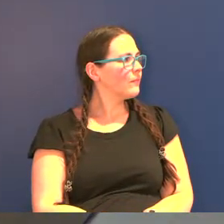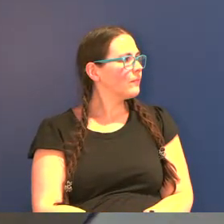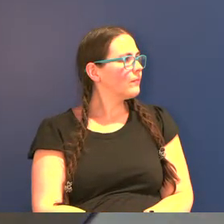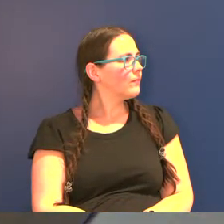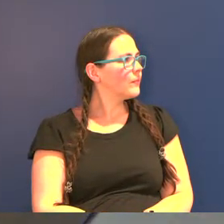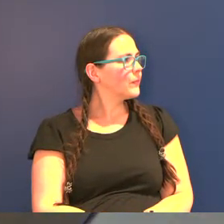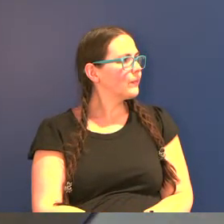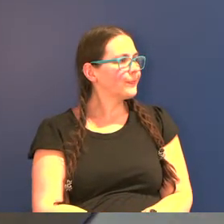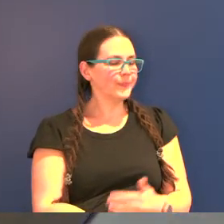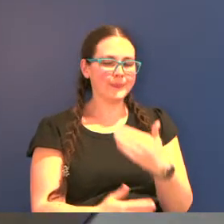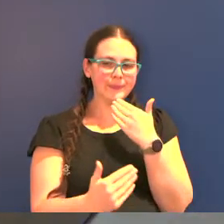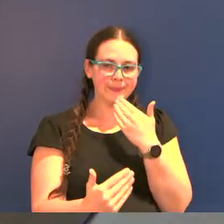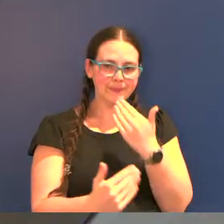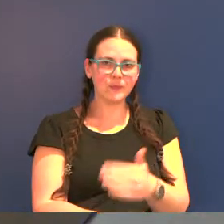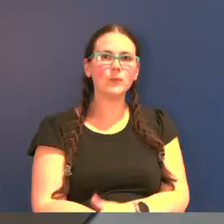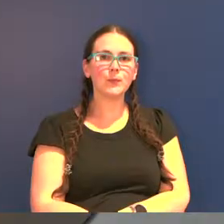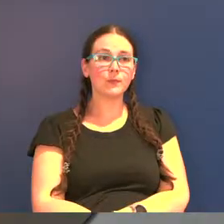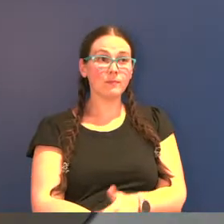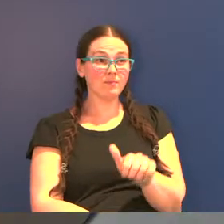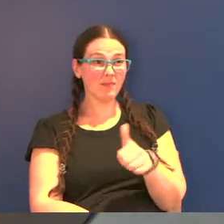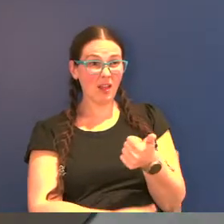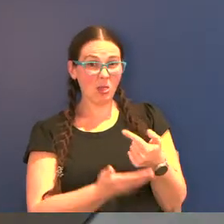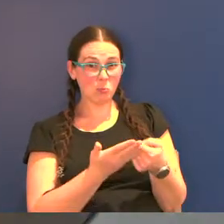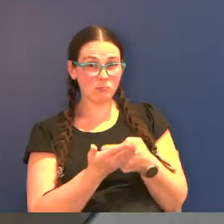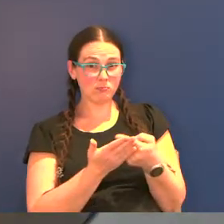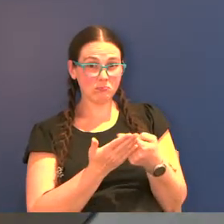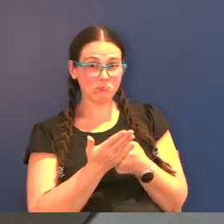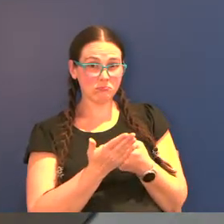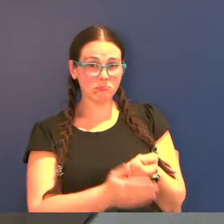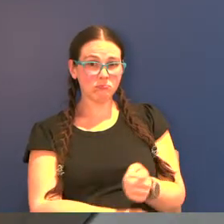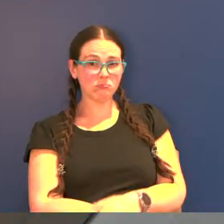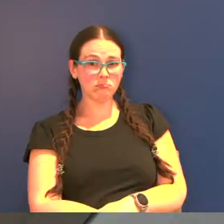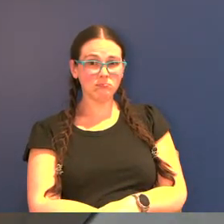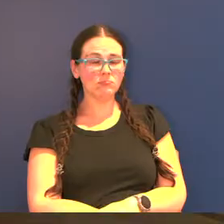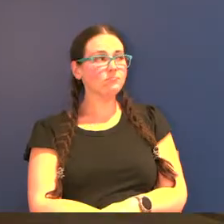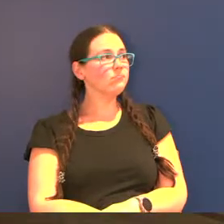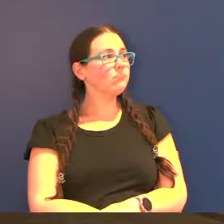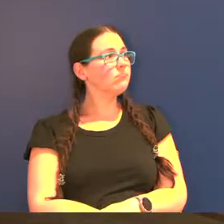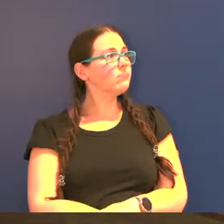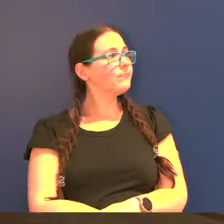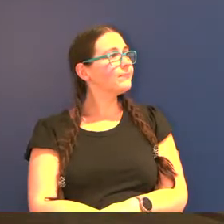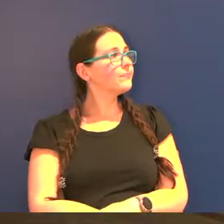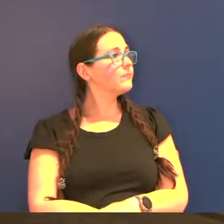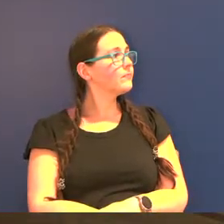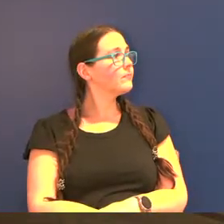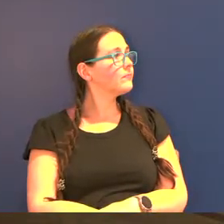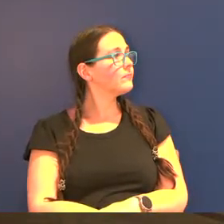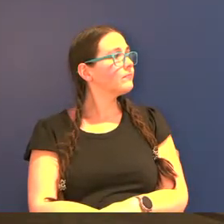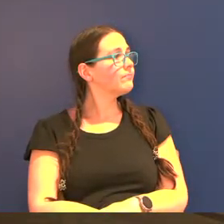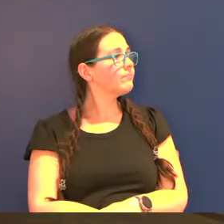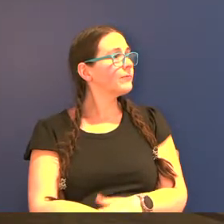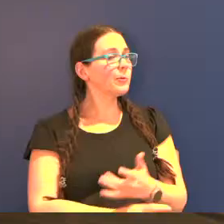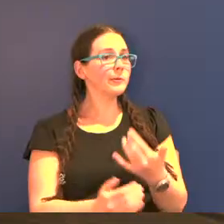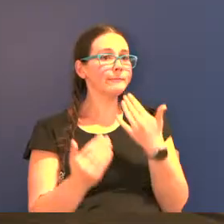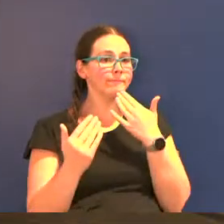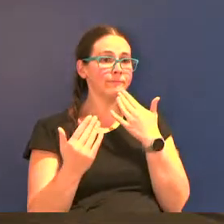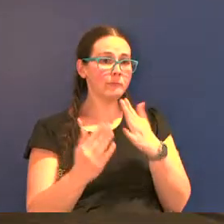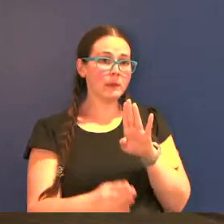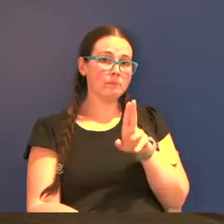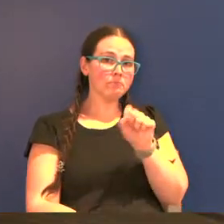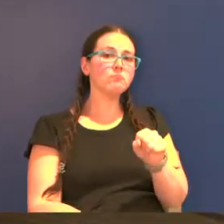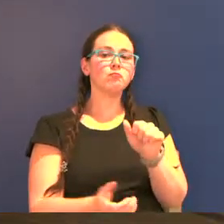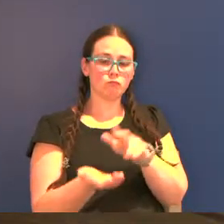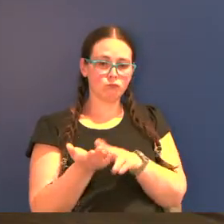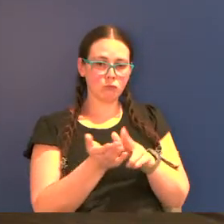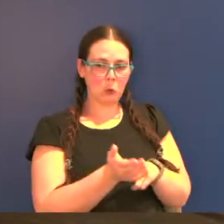Thank you, Ms. Templeton. Do you have any more discussion on this? All right. I want to thank our bus contractors for coming.